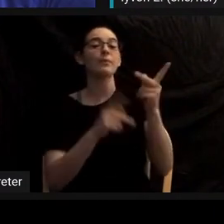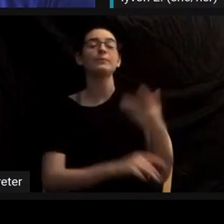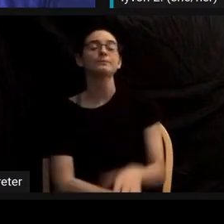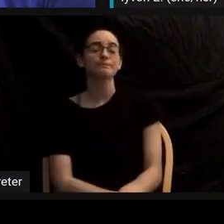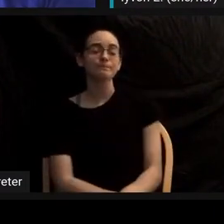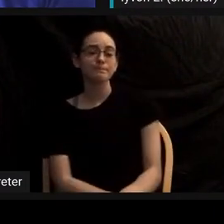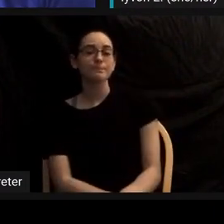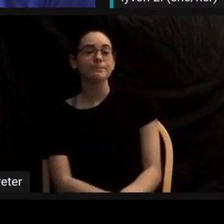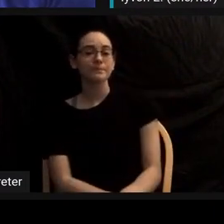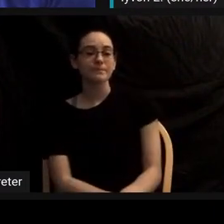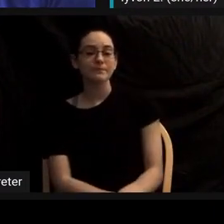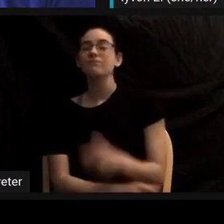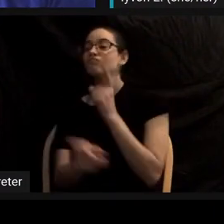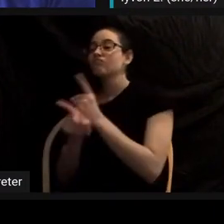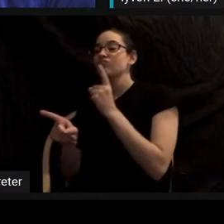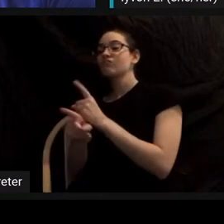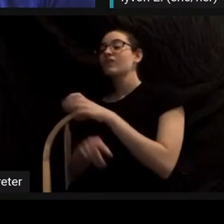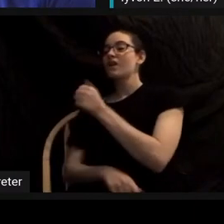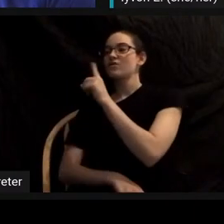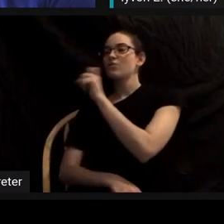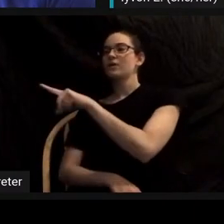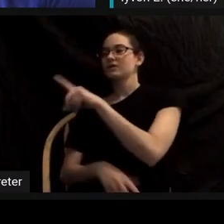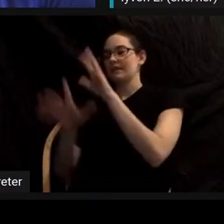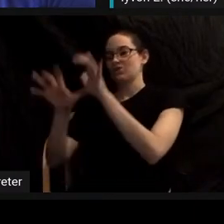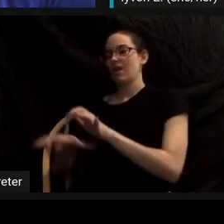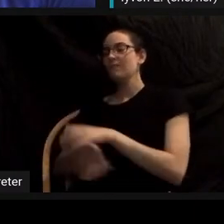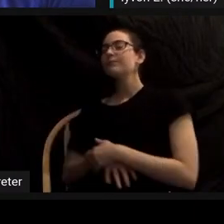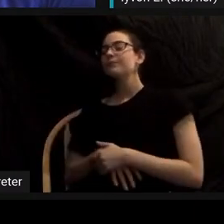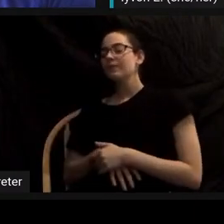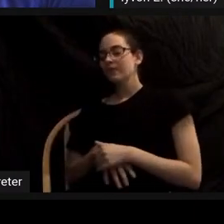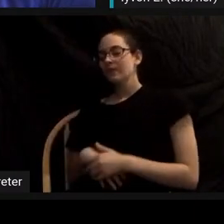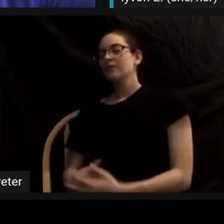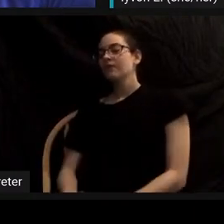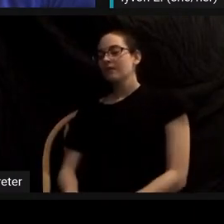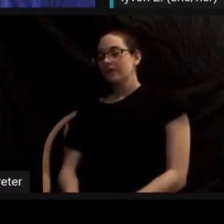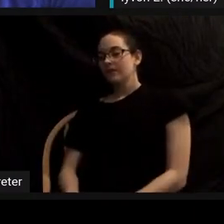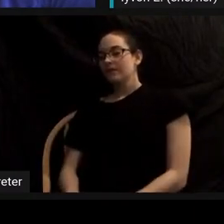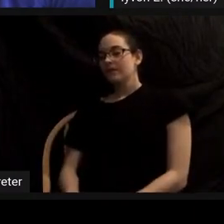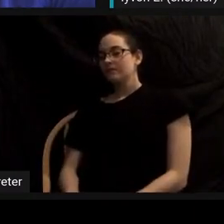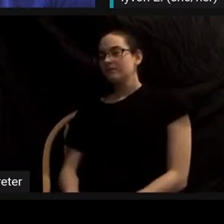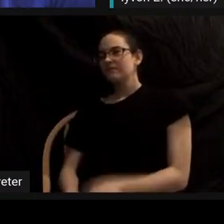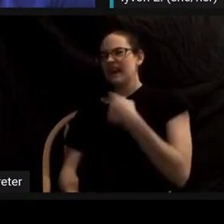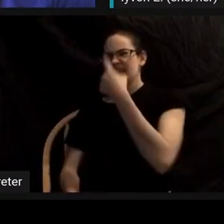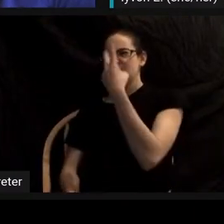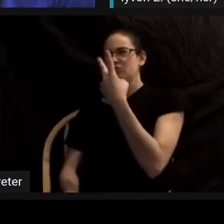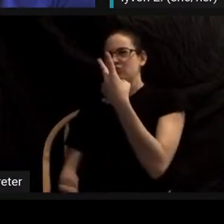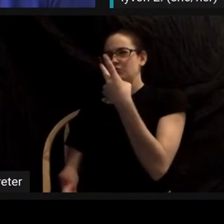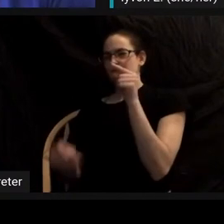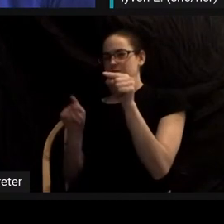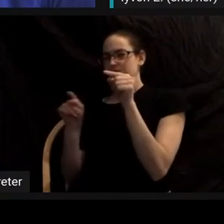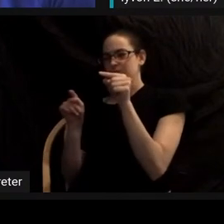Absolutely. Another question that we got in the chat is, I think these two things sort of go